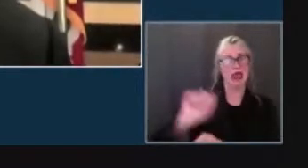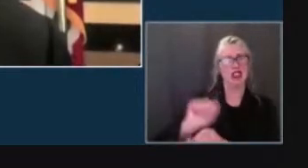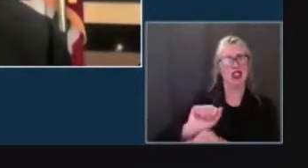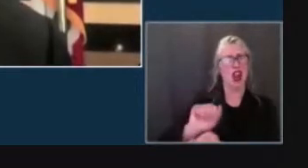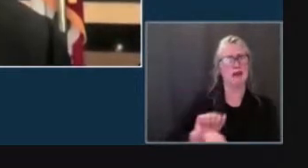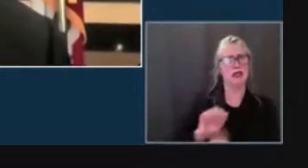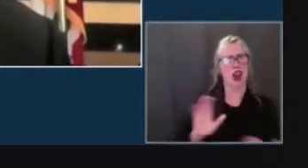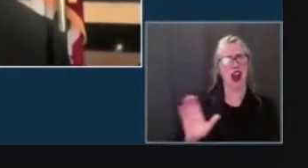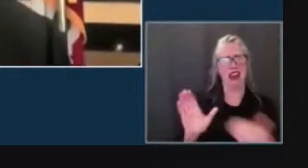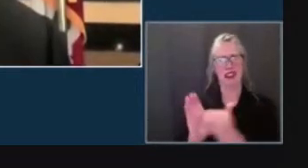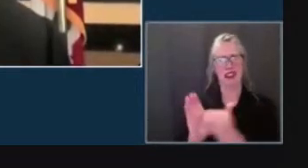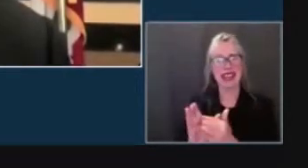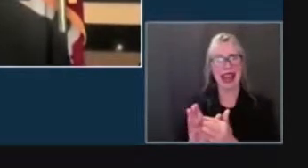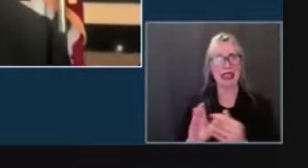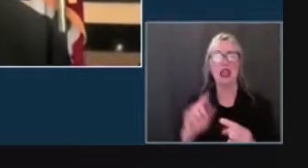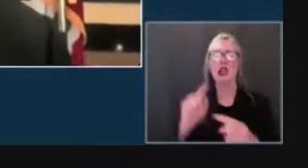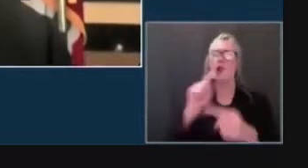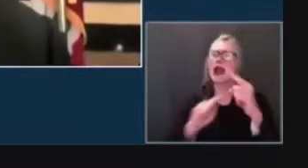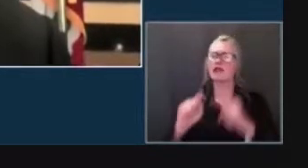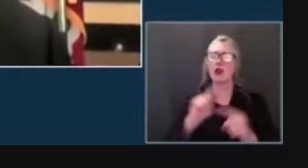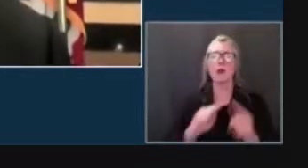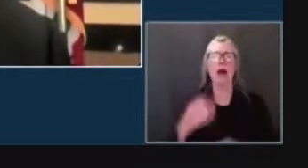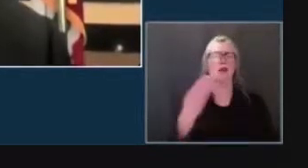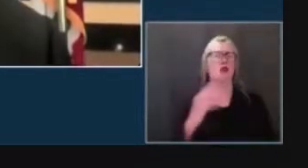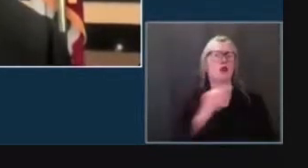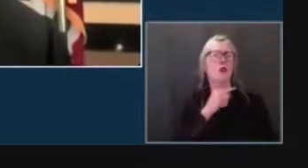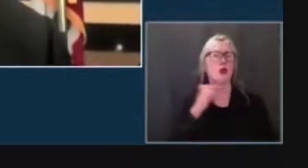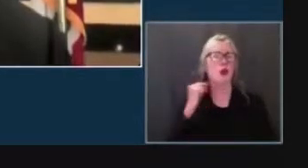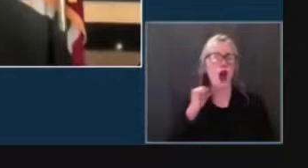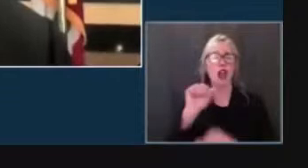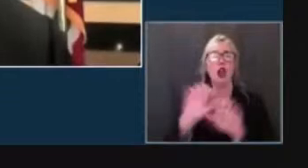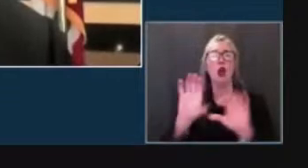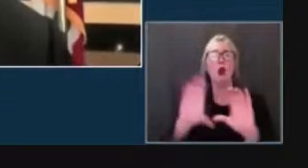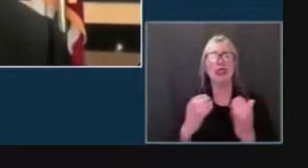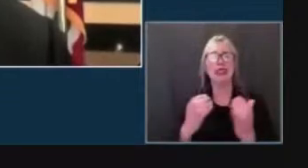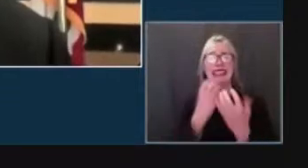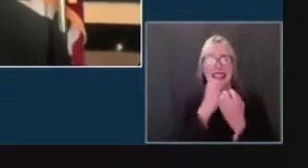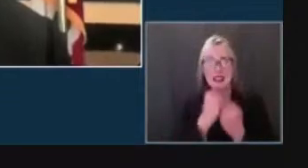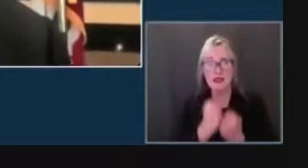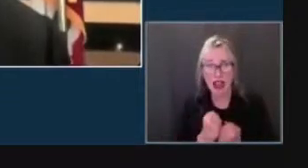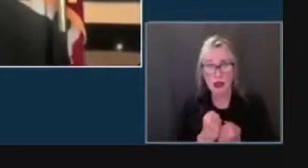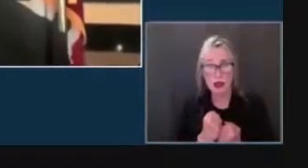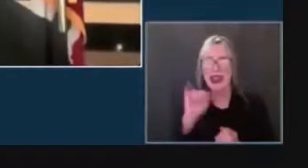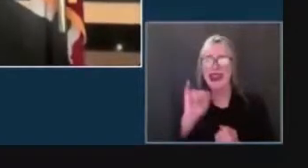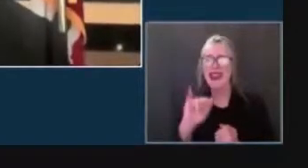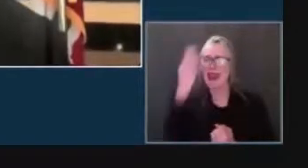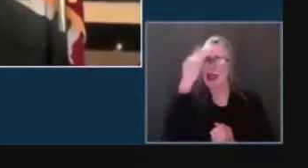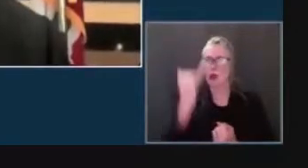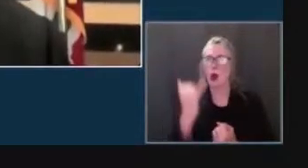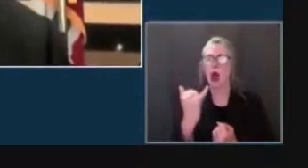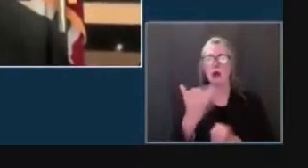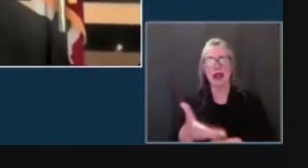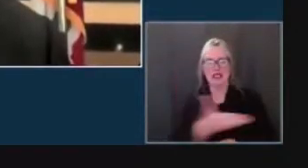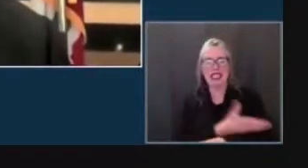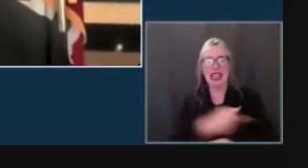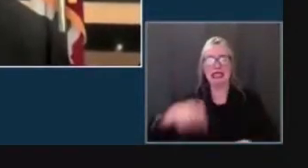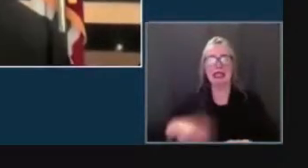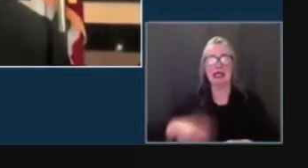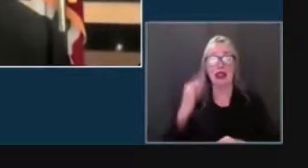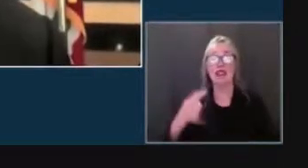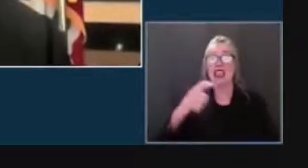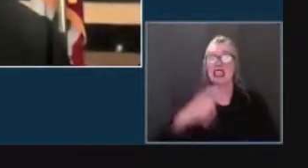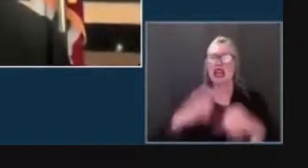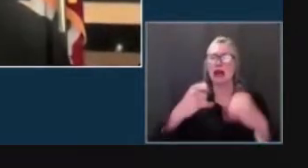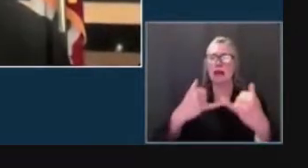class, blue-collar values that brought us the gains that we enjoy in California. The time is now. Working